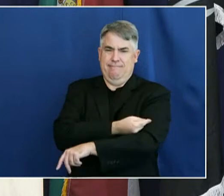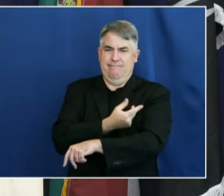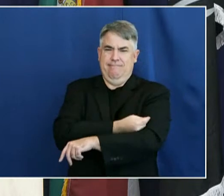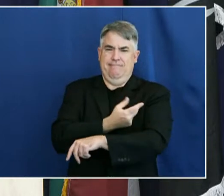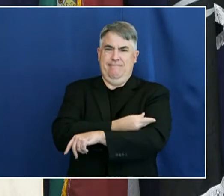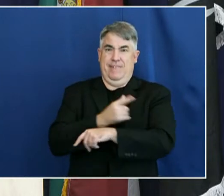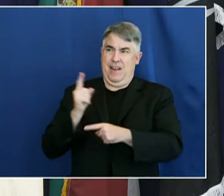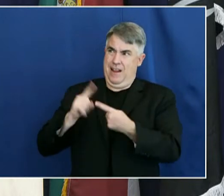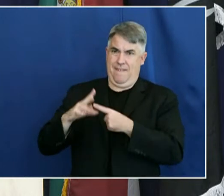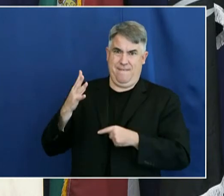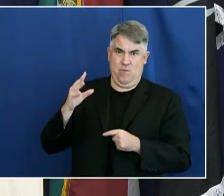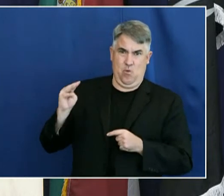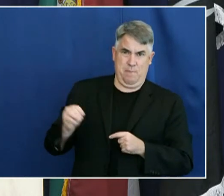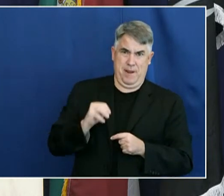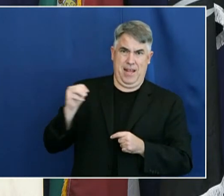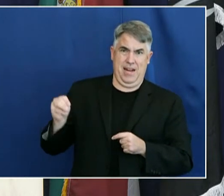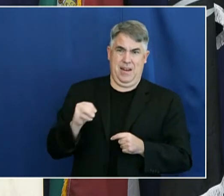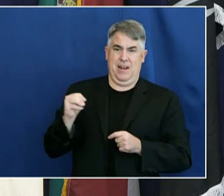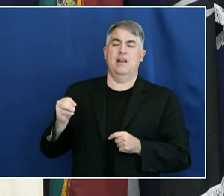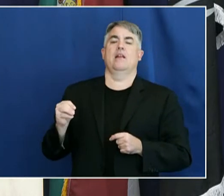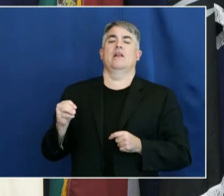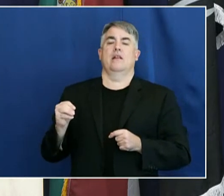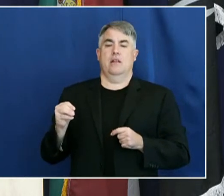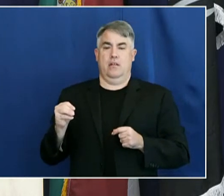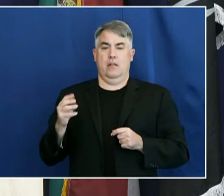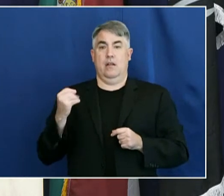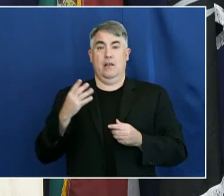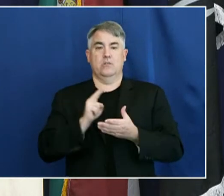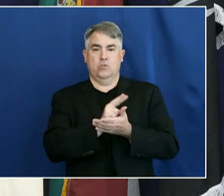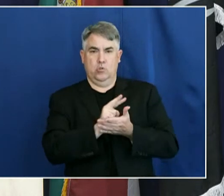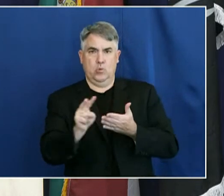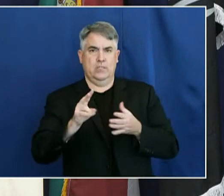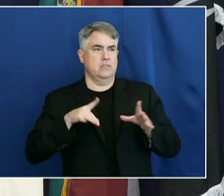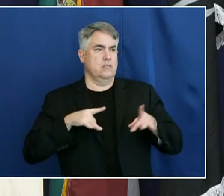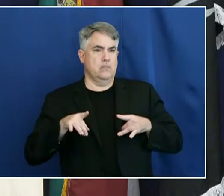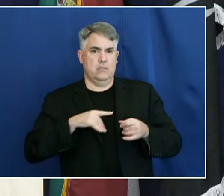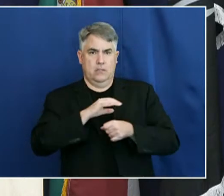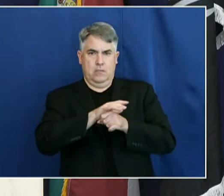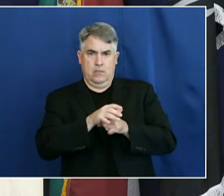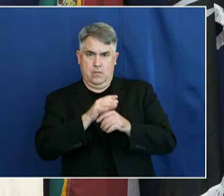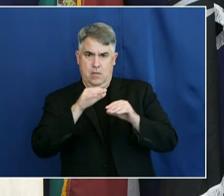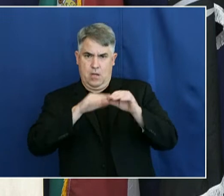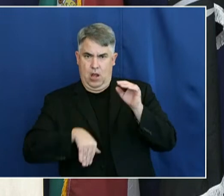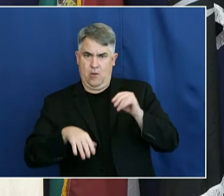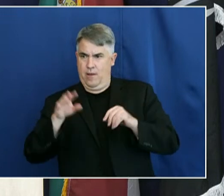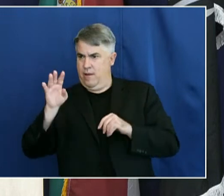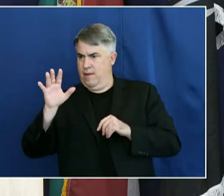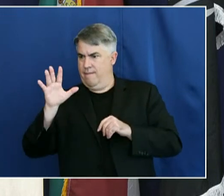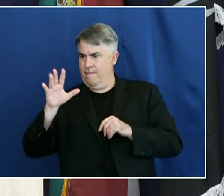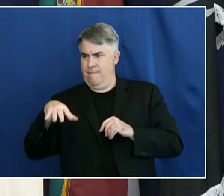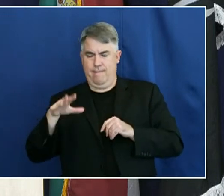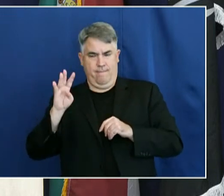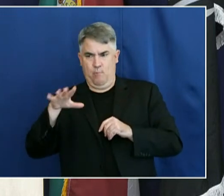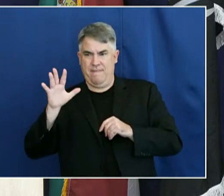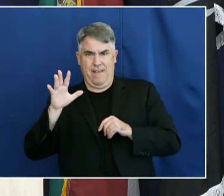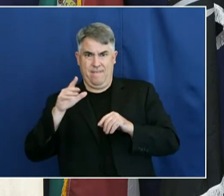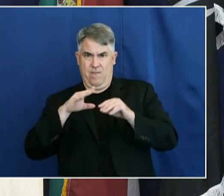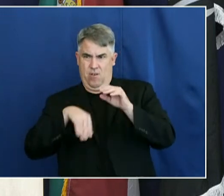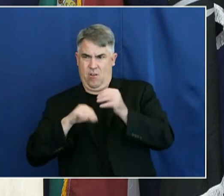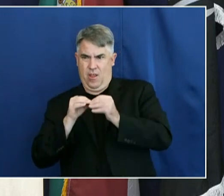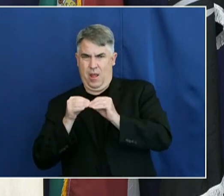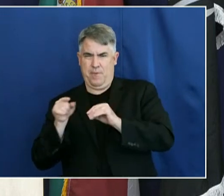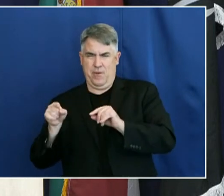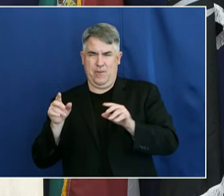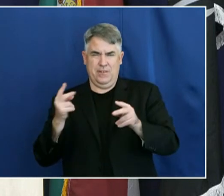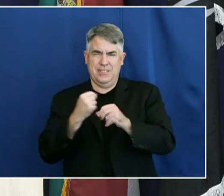of case rate at 5.9 or less. We're there right now. This week we're at 5.5. So again, extra motivation